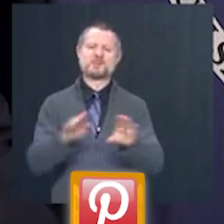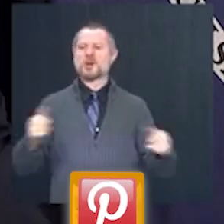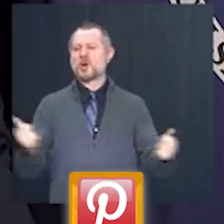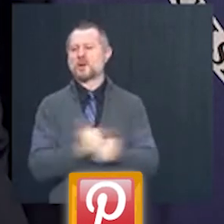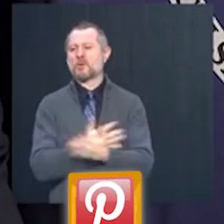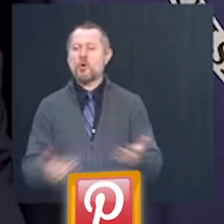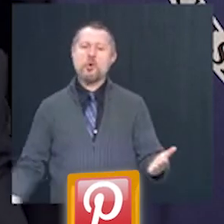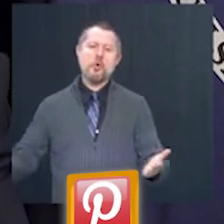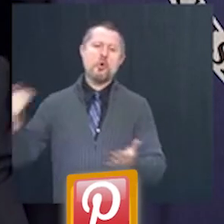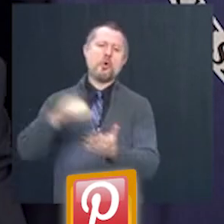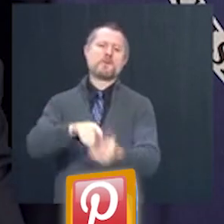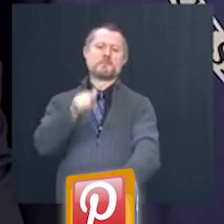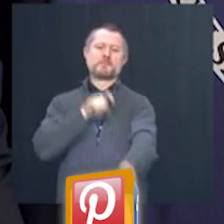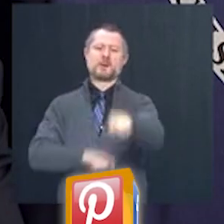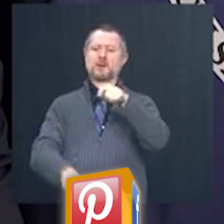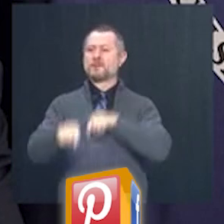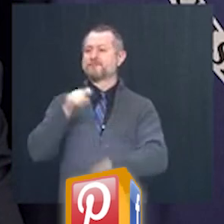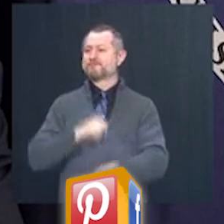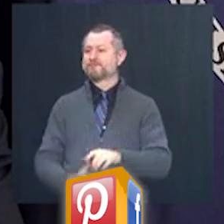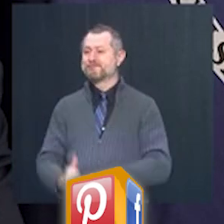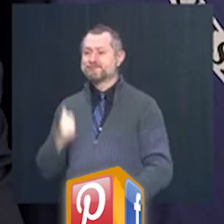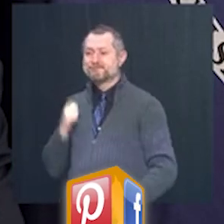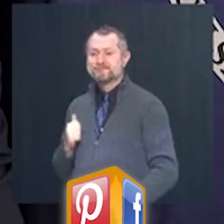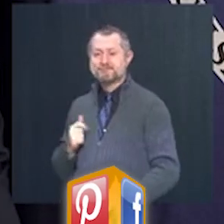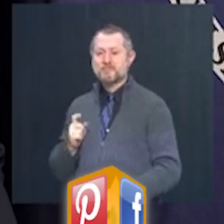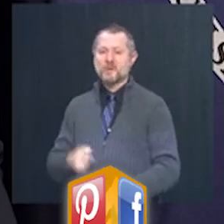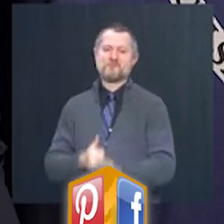There are certain absolutes, okay?